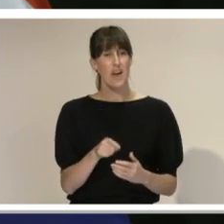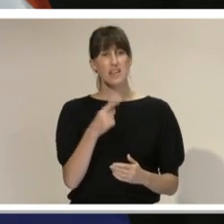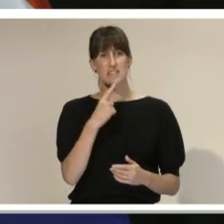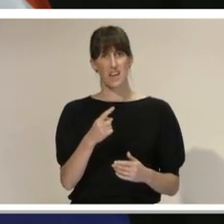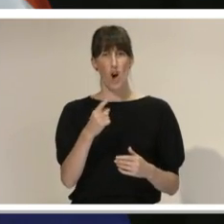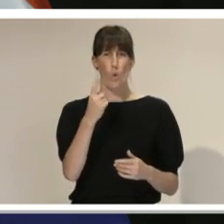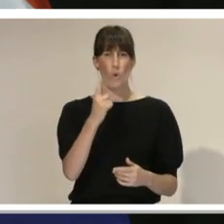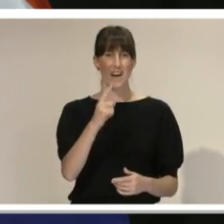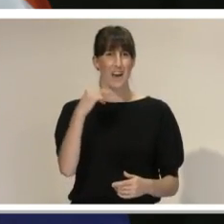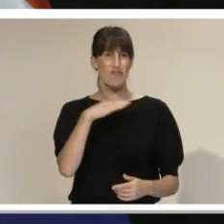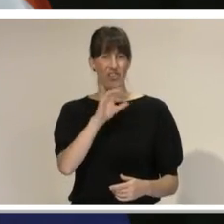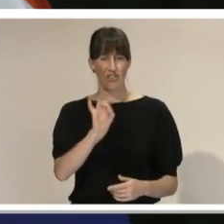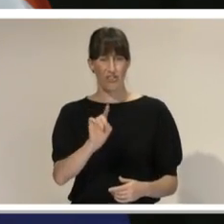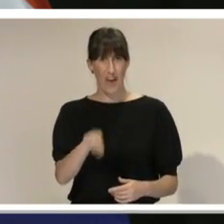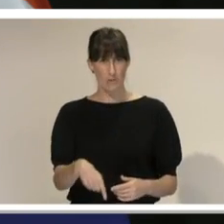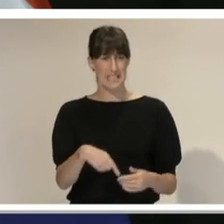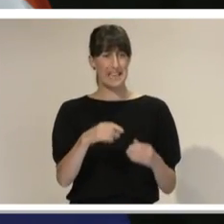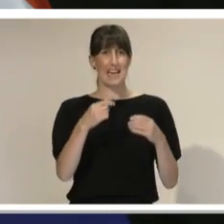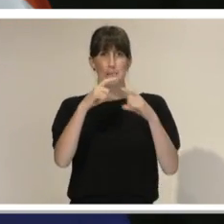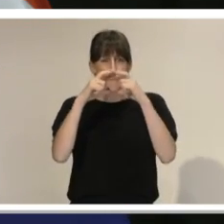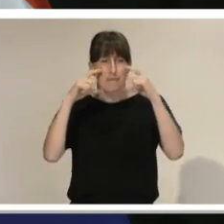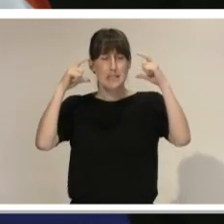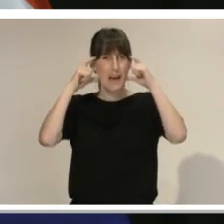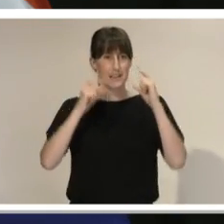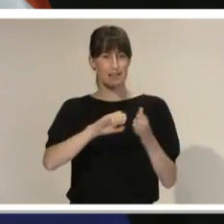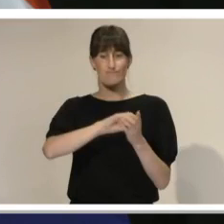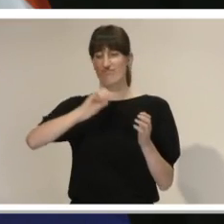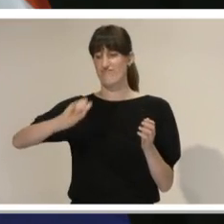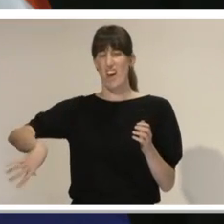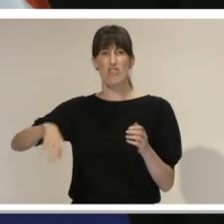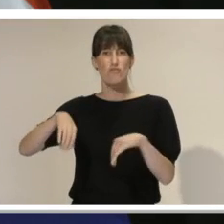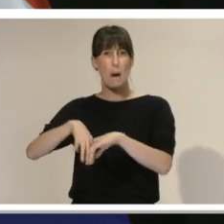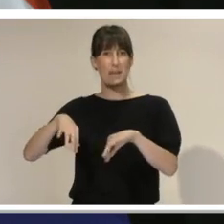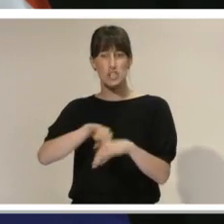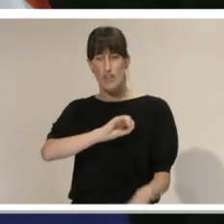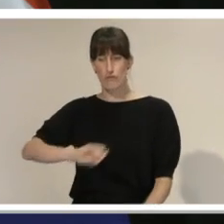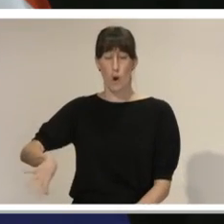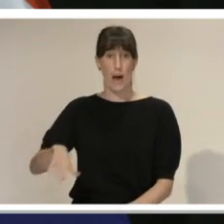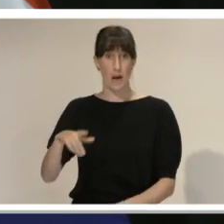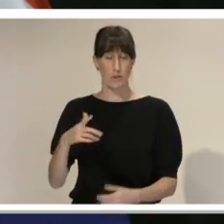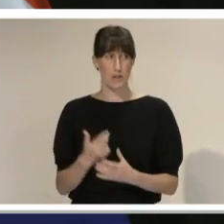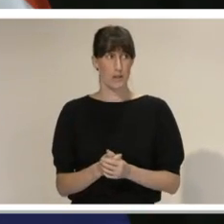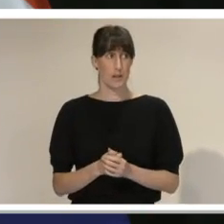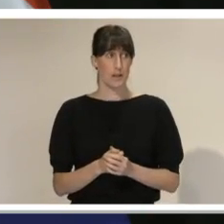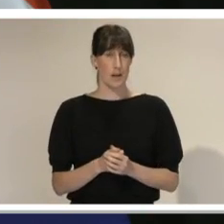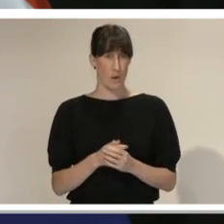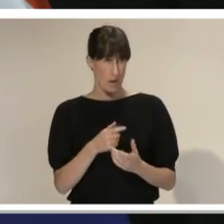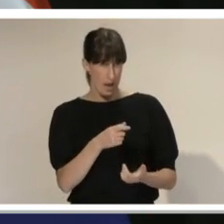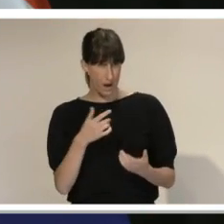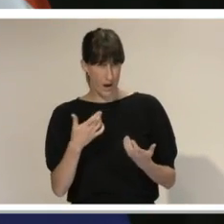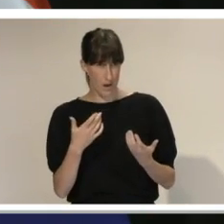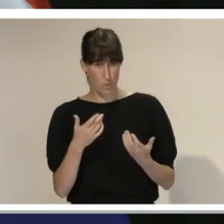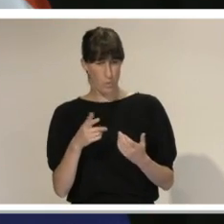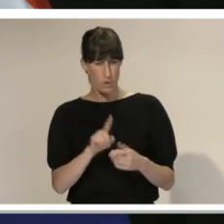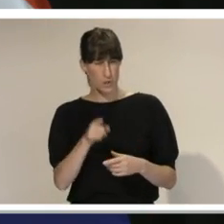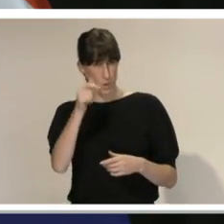our PPE still? Well, I think it does provide a lesson that, and I know that most DHBs do have a rotation policy, and we